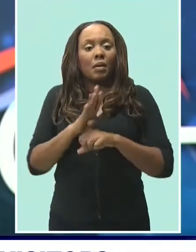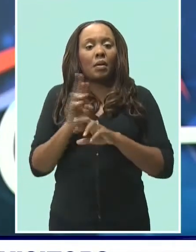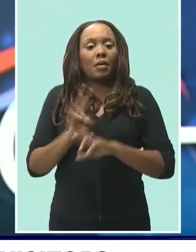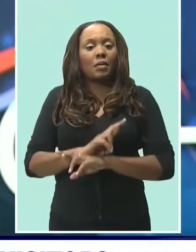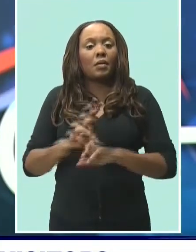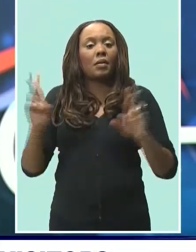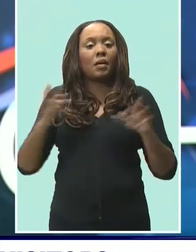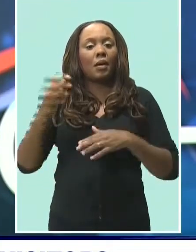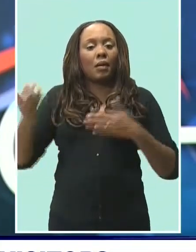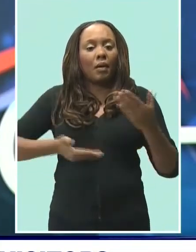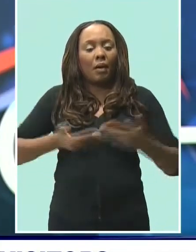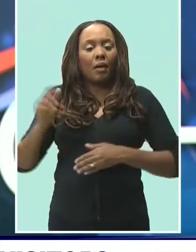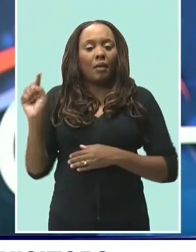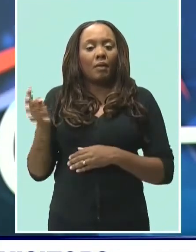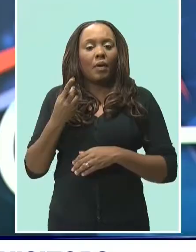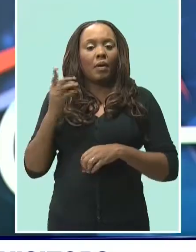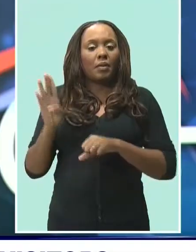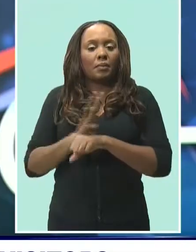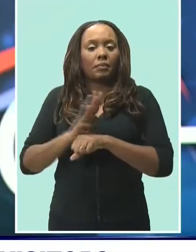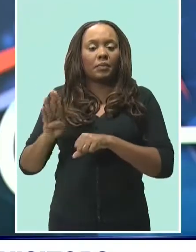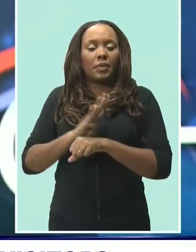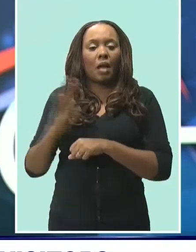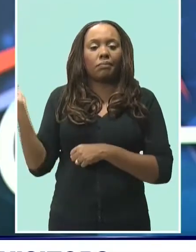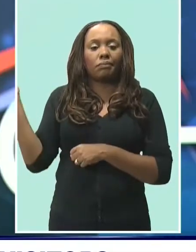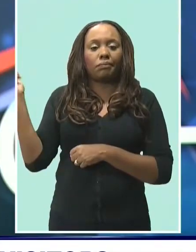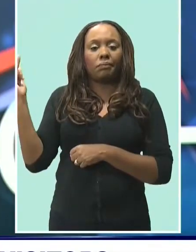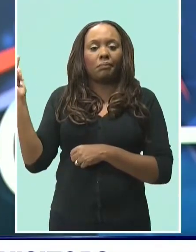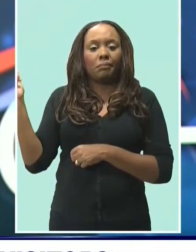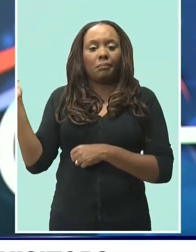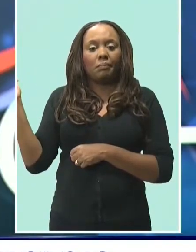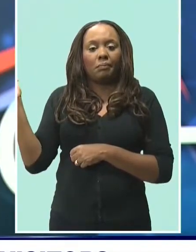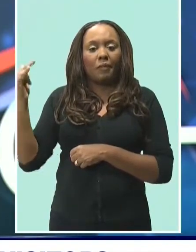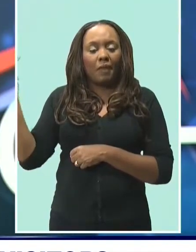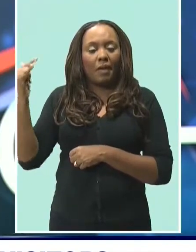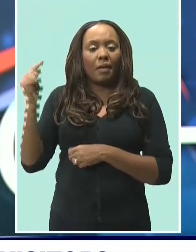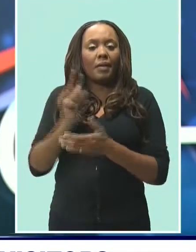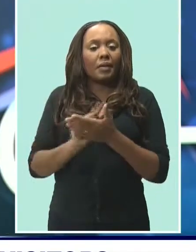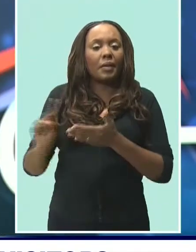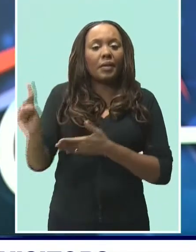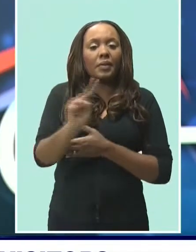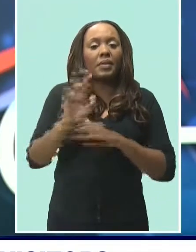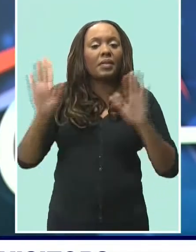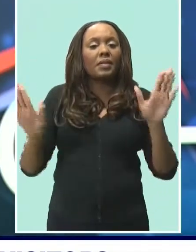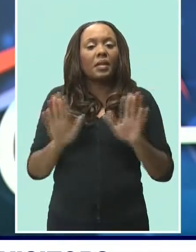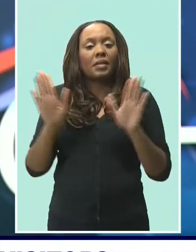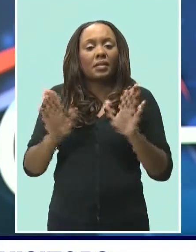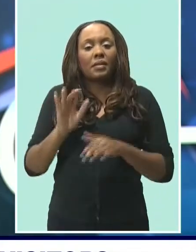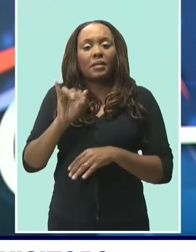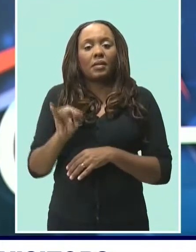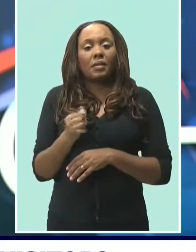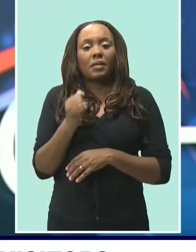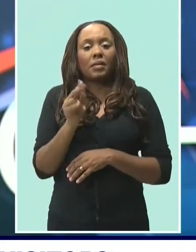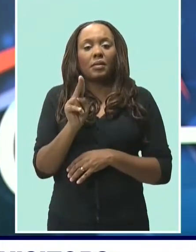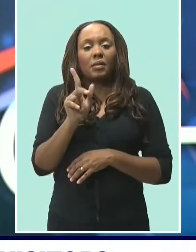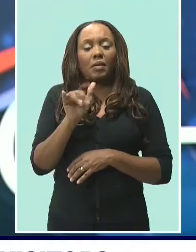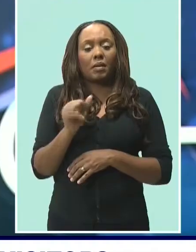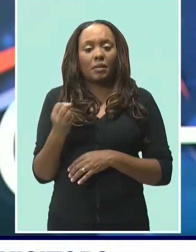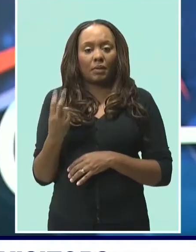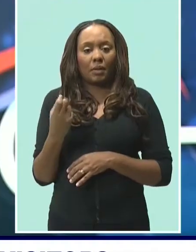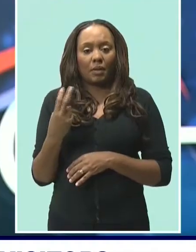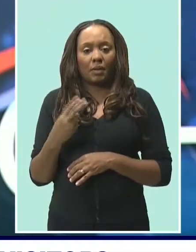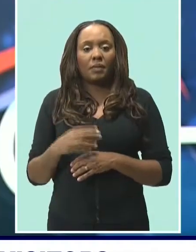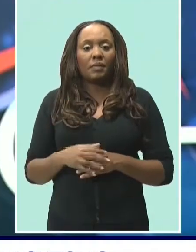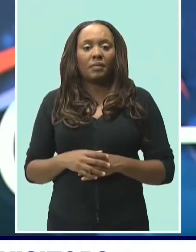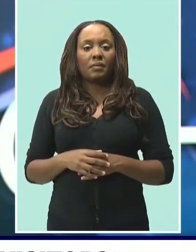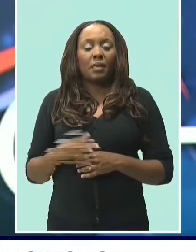And Barbados is set to welcome its first commercial flight next Sunday, July 12th. And the head of the Barbados Hotel and Tourism Association